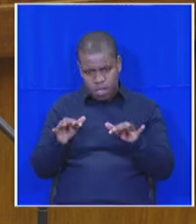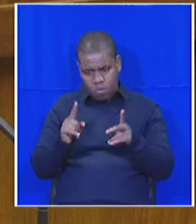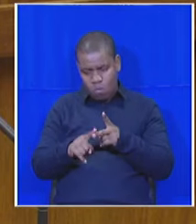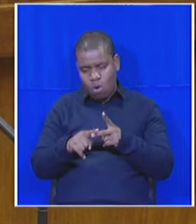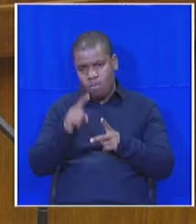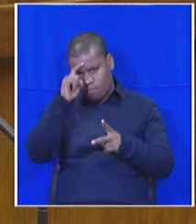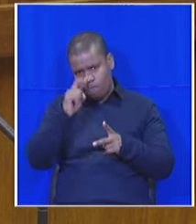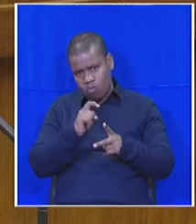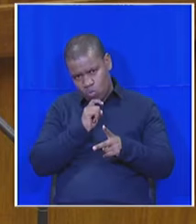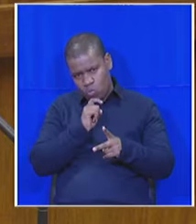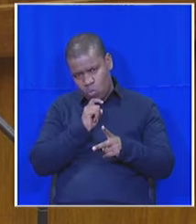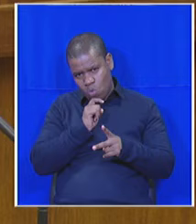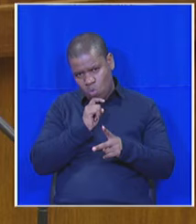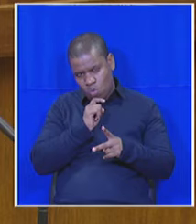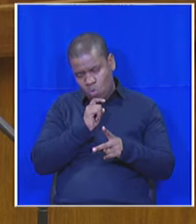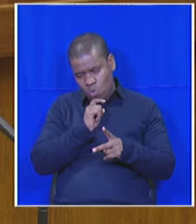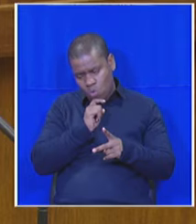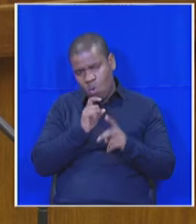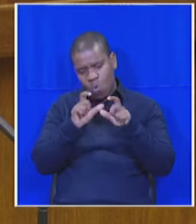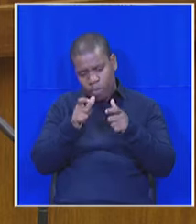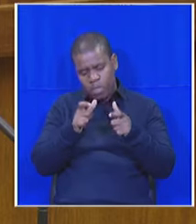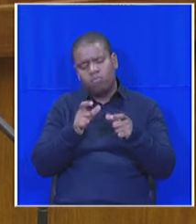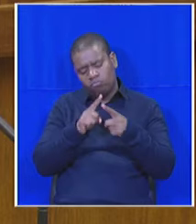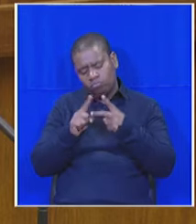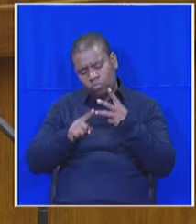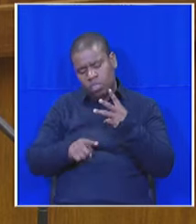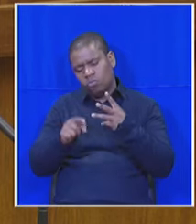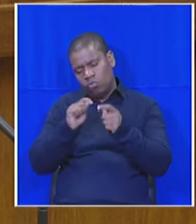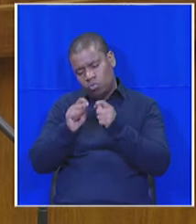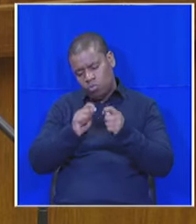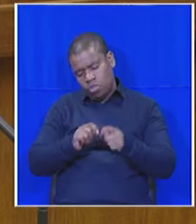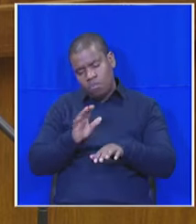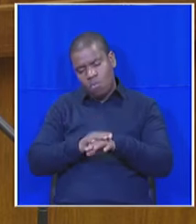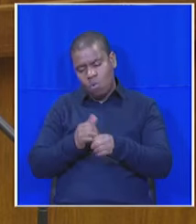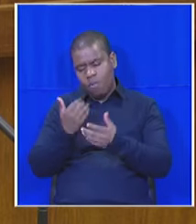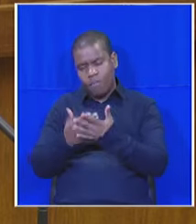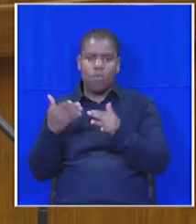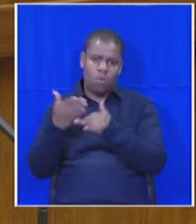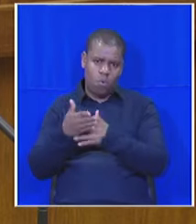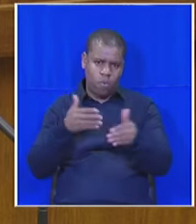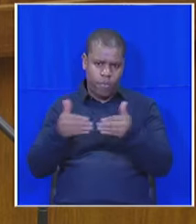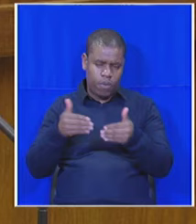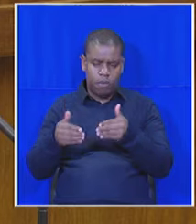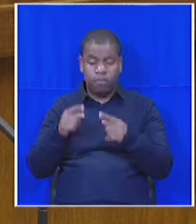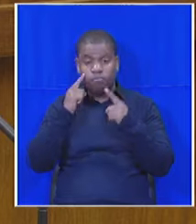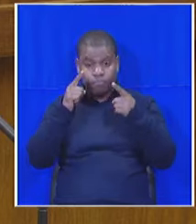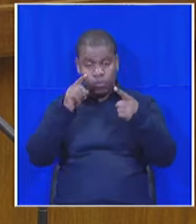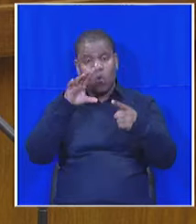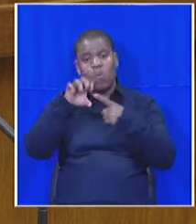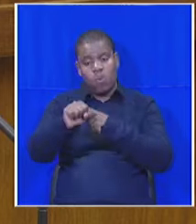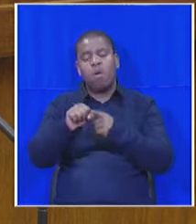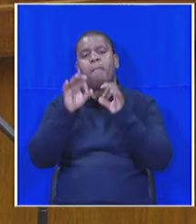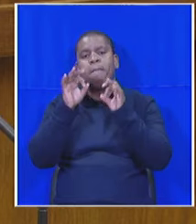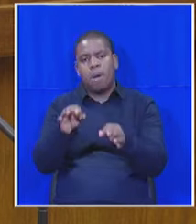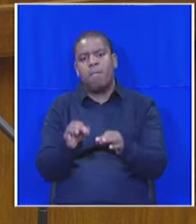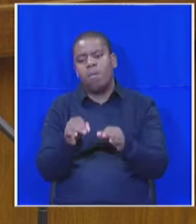Portfolio Committee noted the progress made in implementing and coordinating interventions aimed at achieving an efficient,